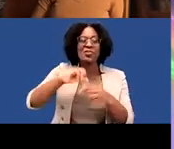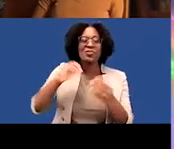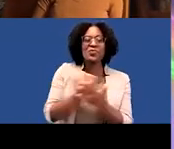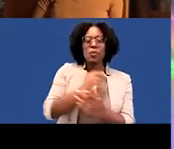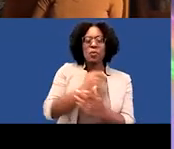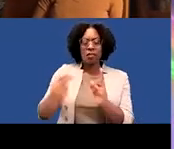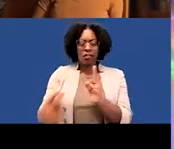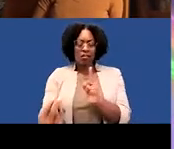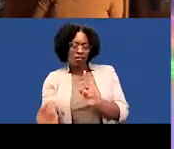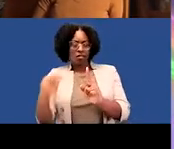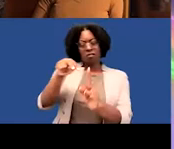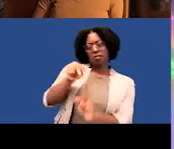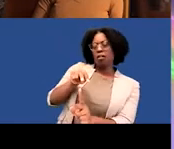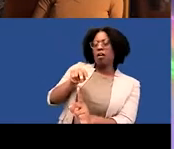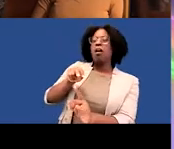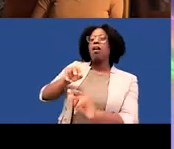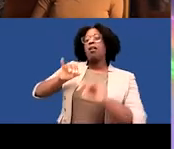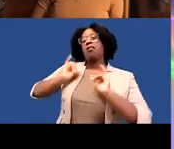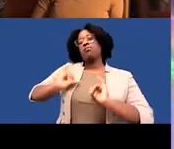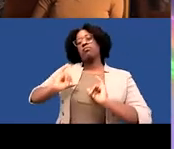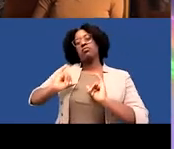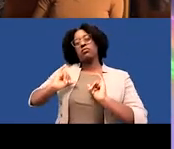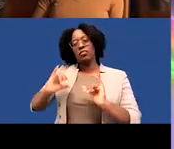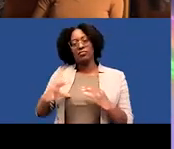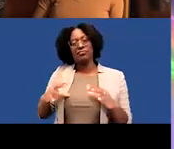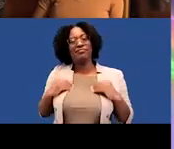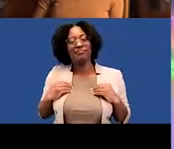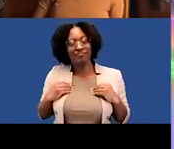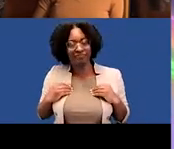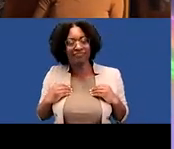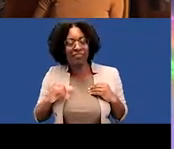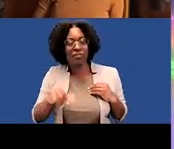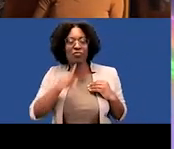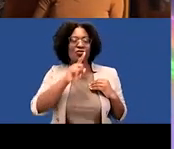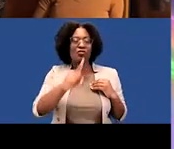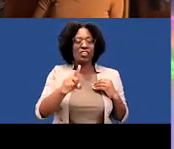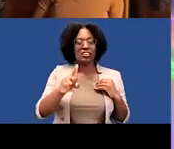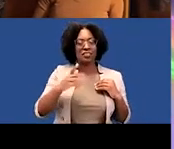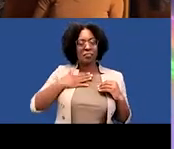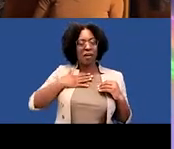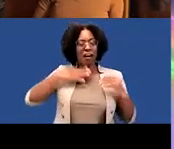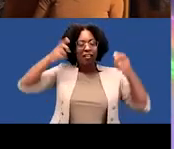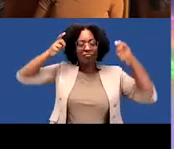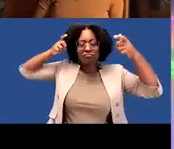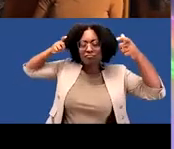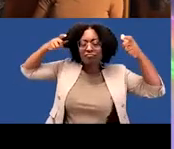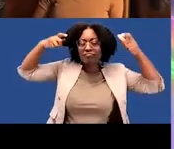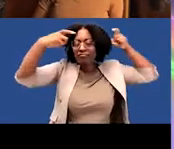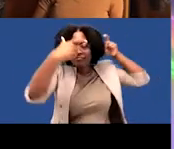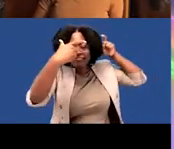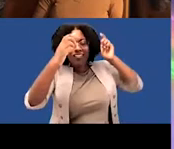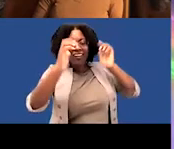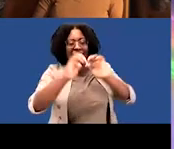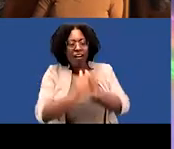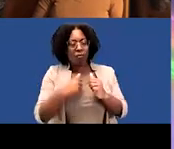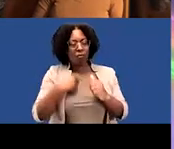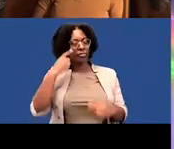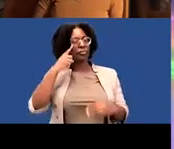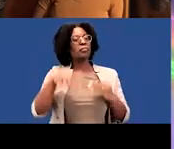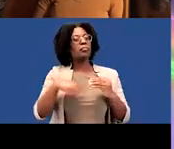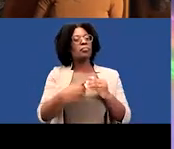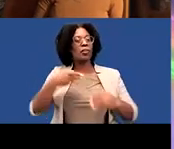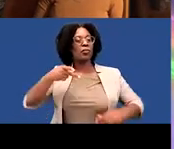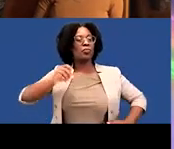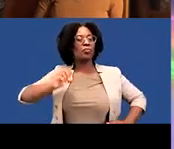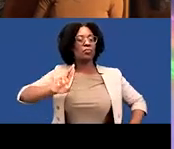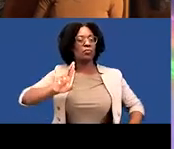was a necessary disruption in my own ways of seeing and in my own ways of thinking about what a portrait could be, what